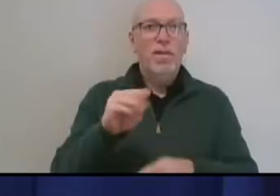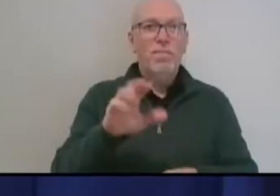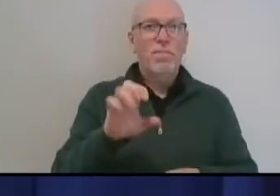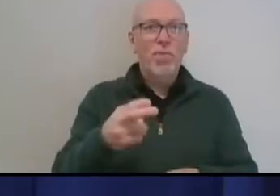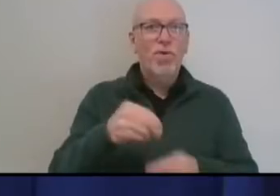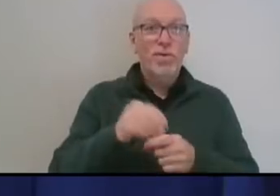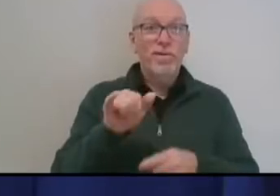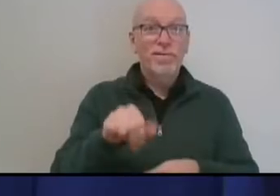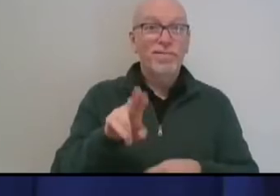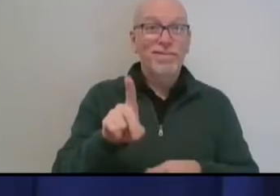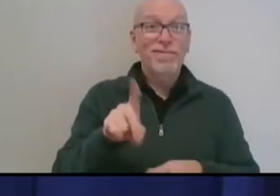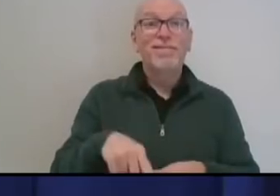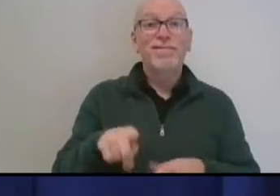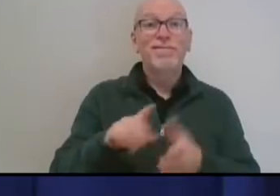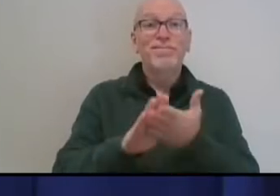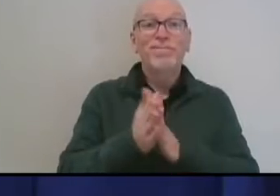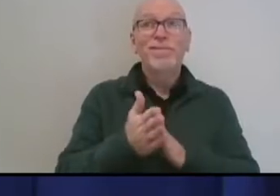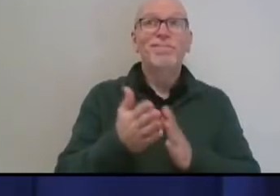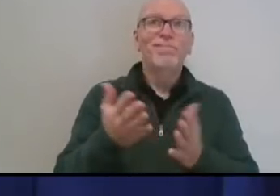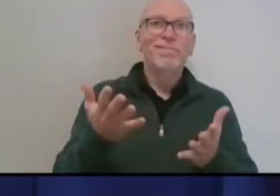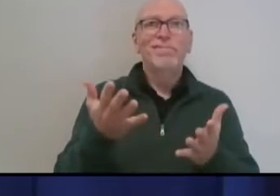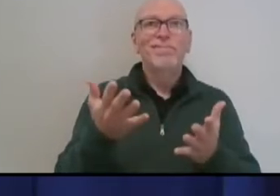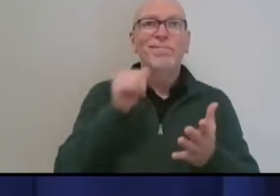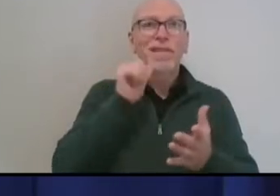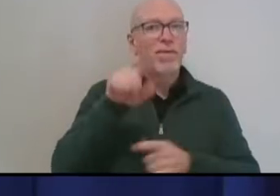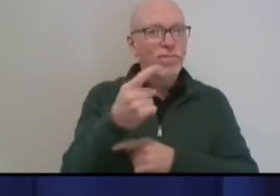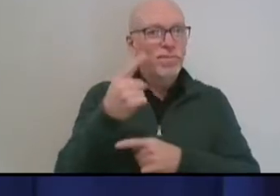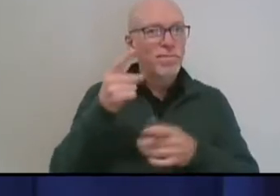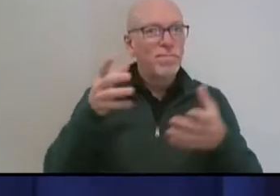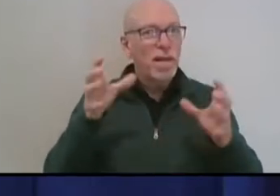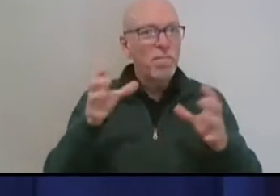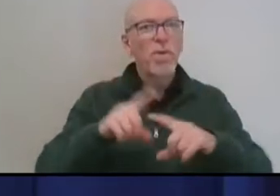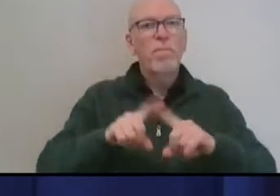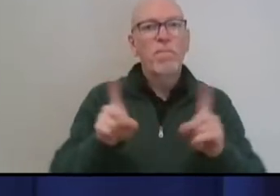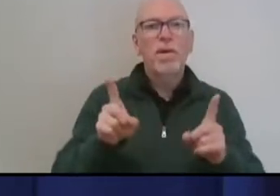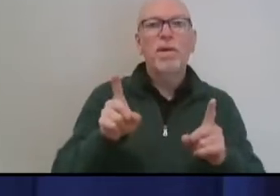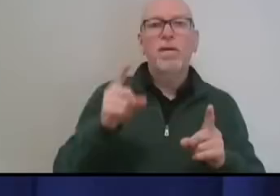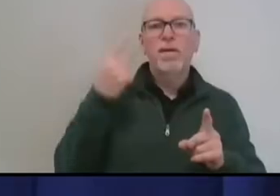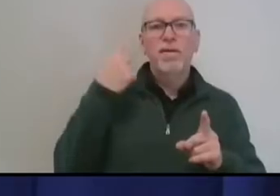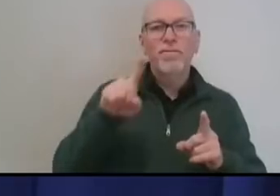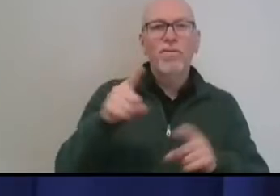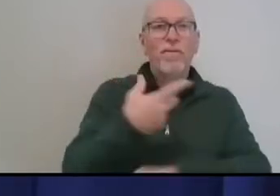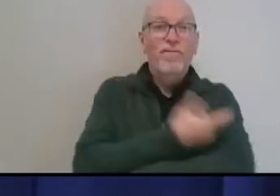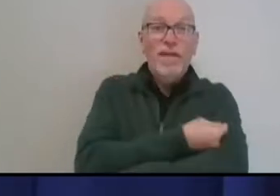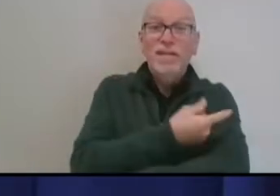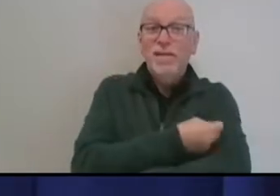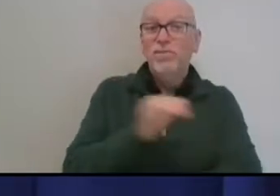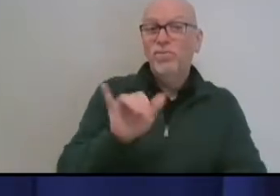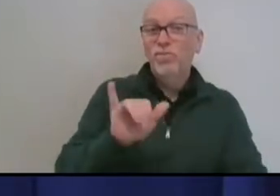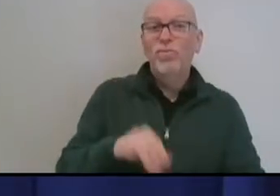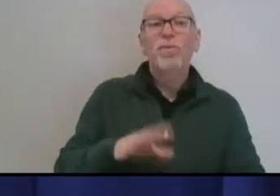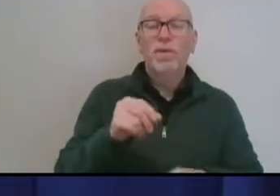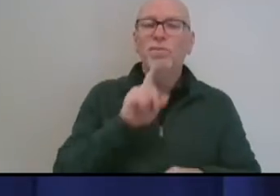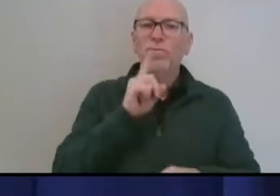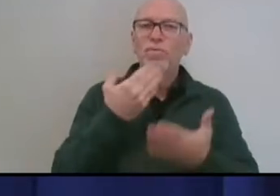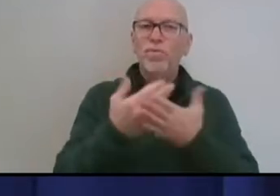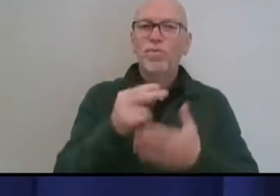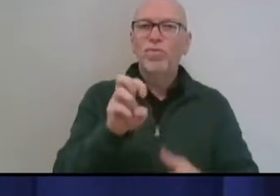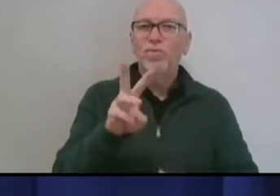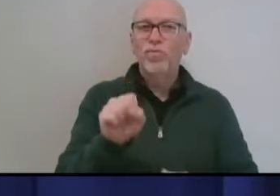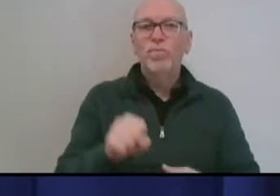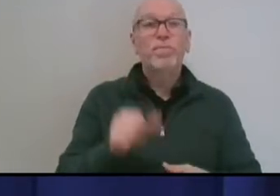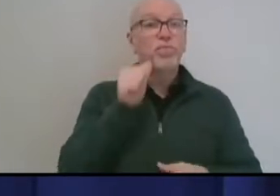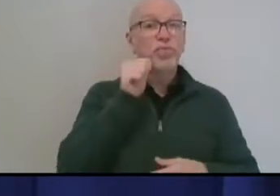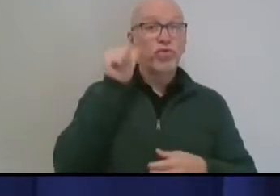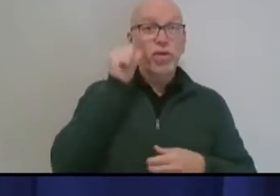Indiana. It's become a mecca not just for basketball, but also for vaccinations, and that really is good news. Yesterday we